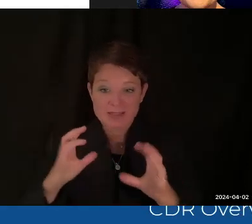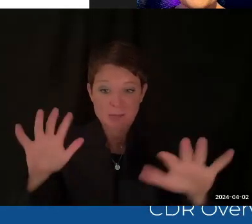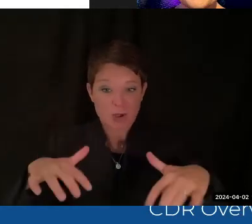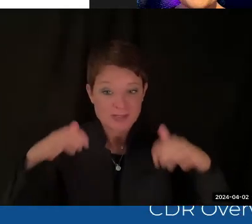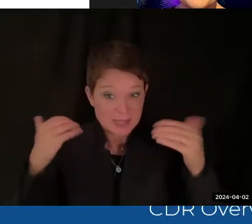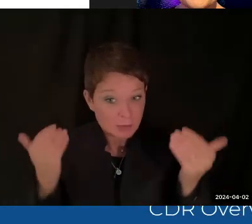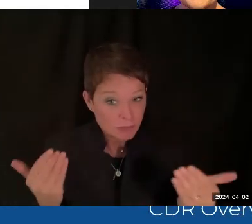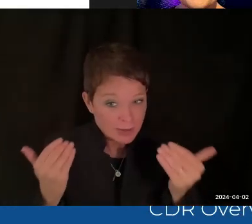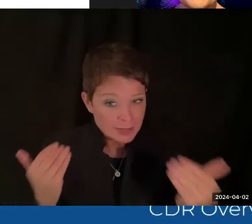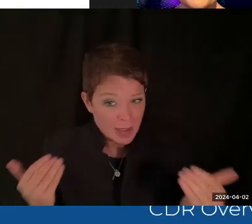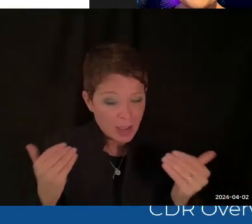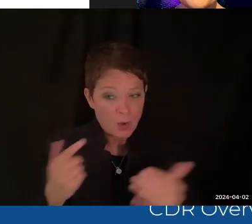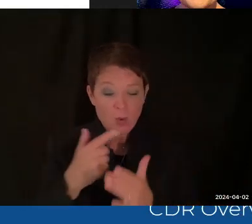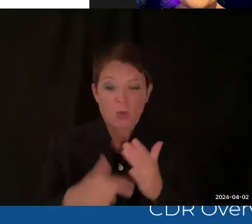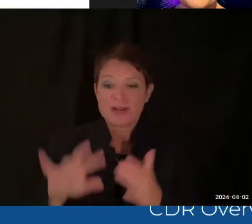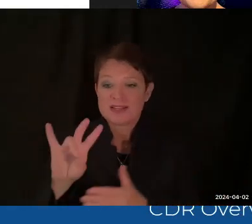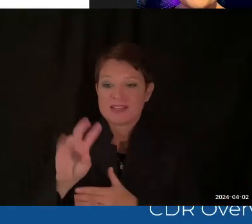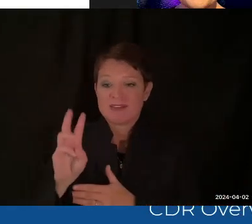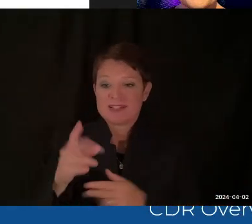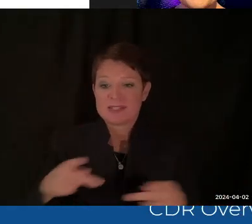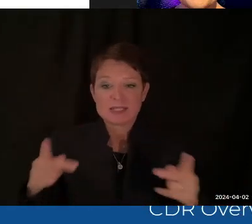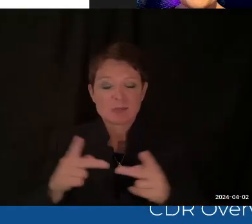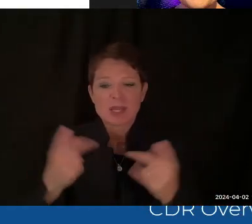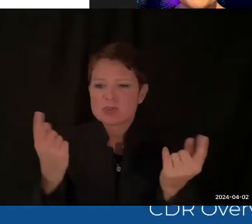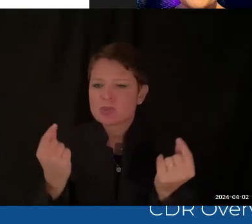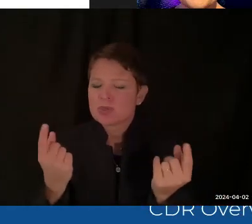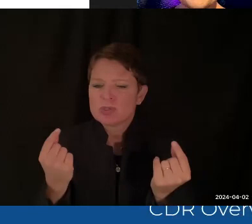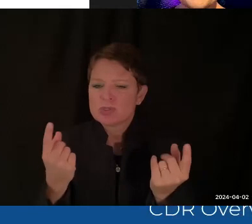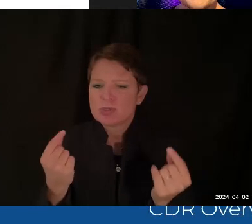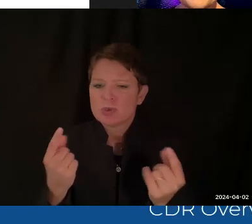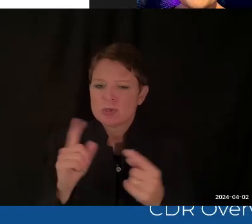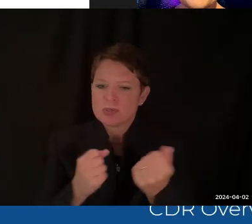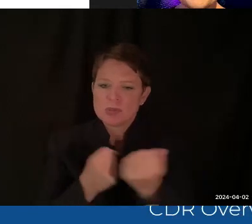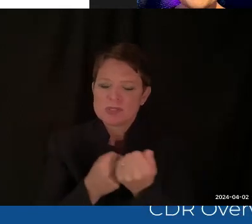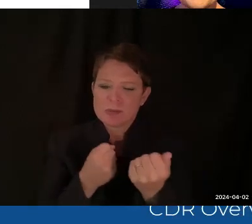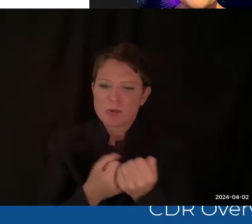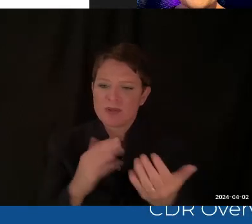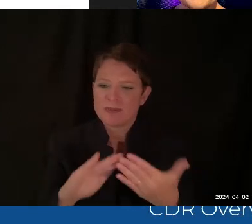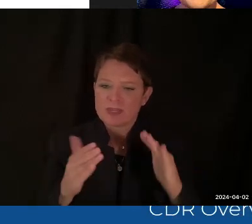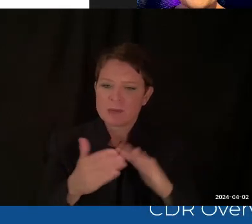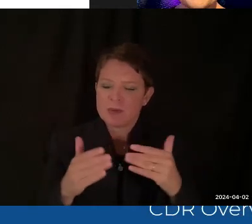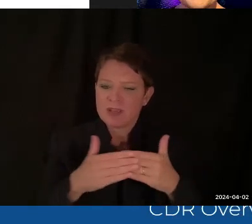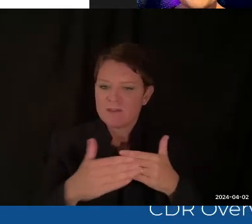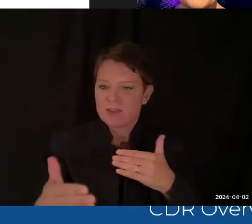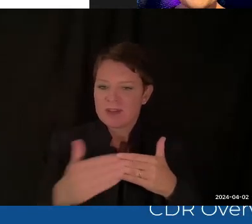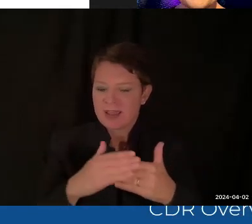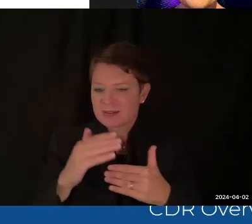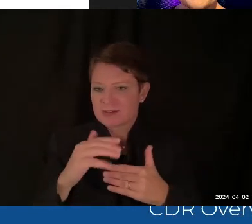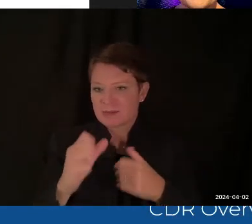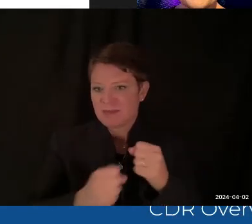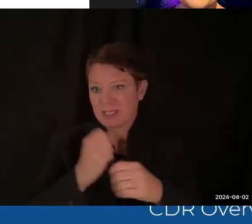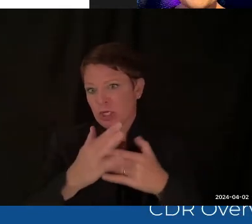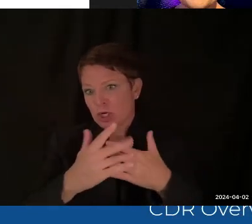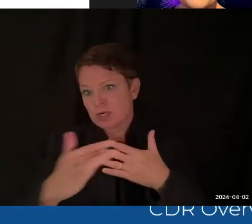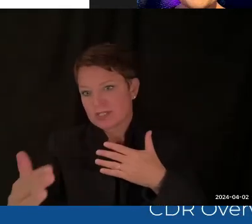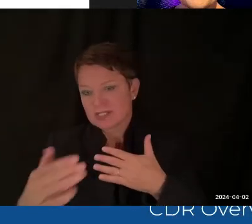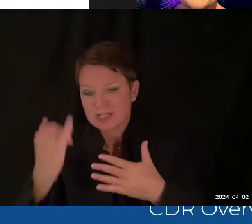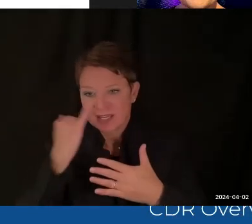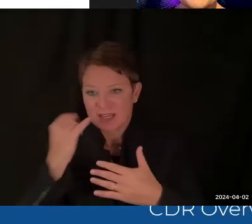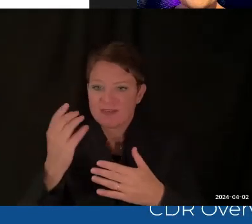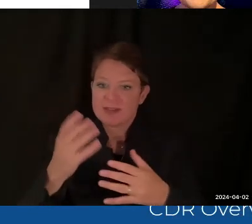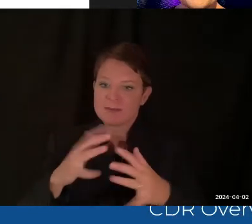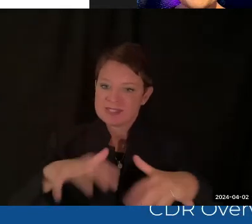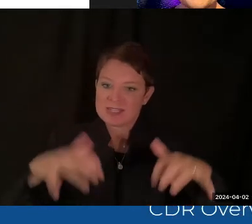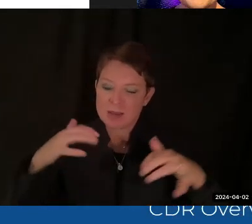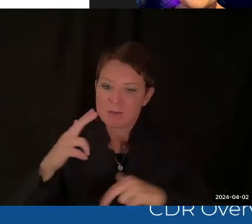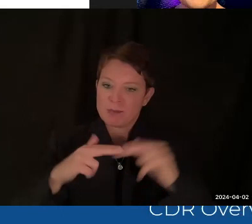now. What is the 76th place planning to do to support the community over the next decades? If stadiums are usually